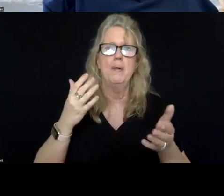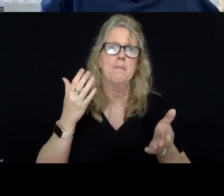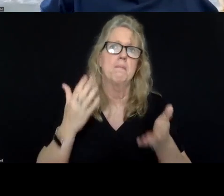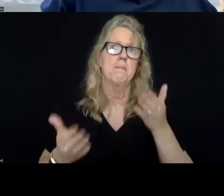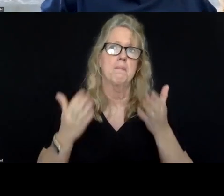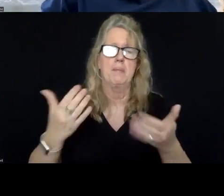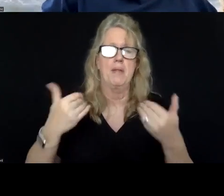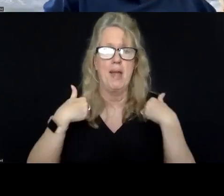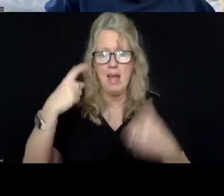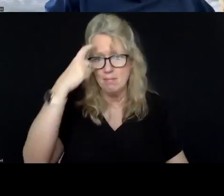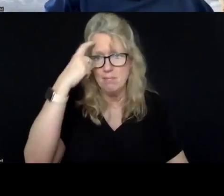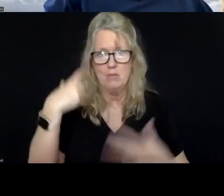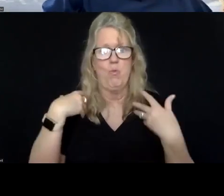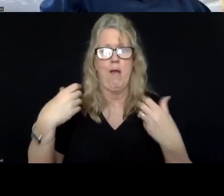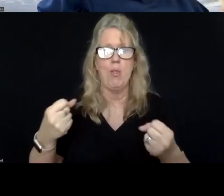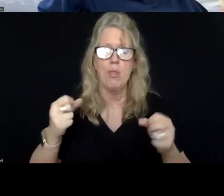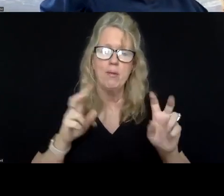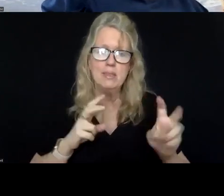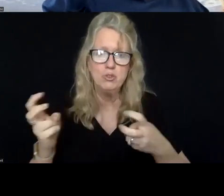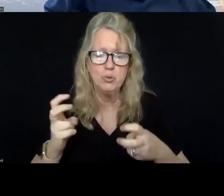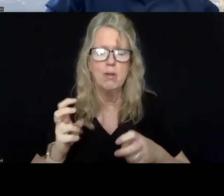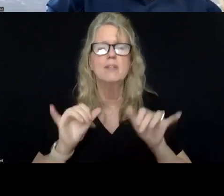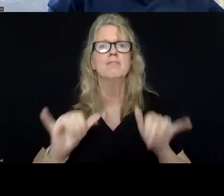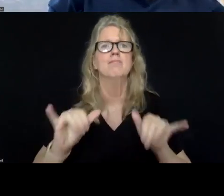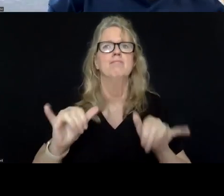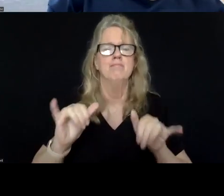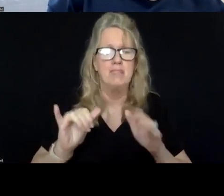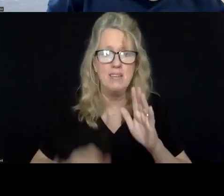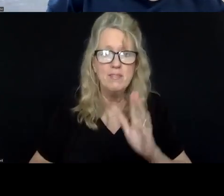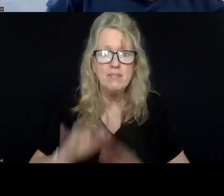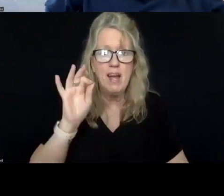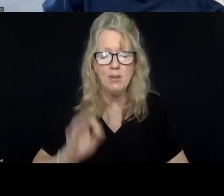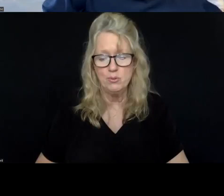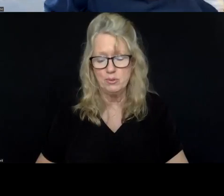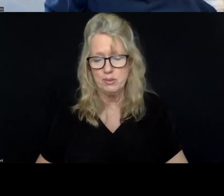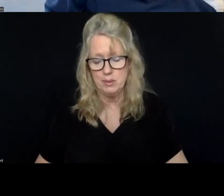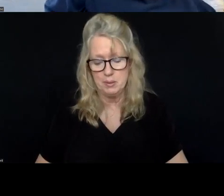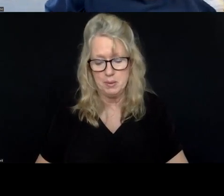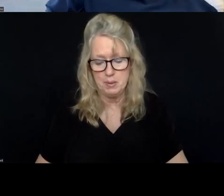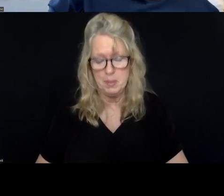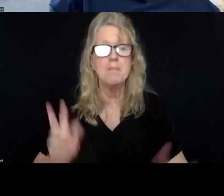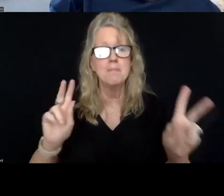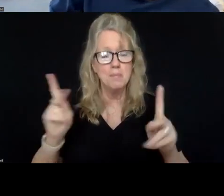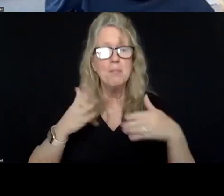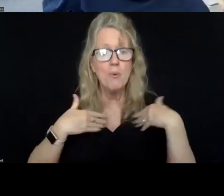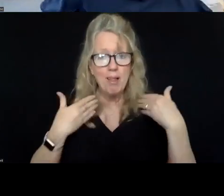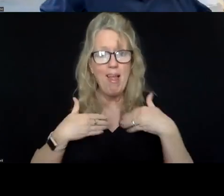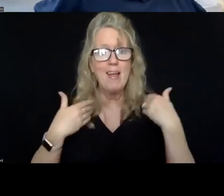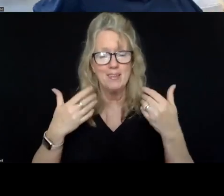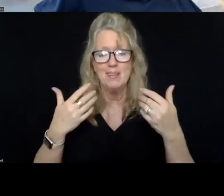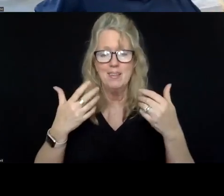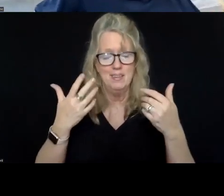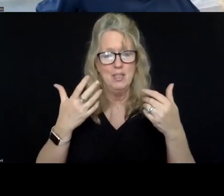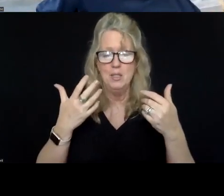have some mental health issues. What we found is that people were glad to be in